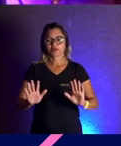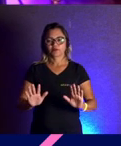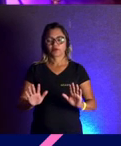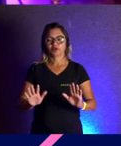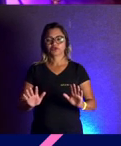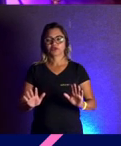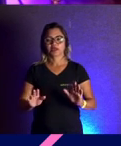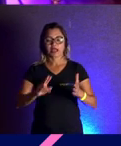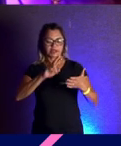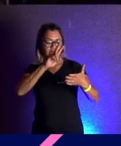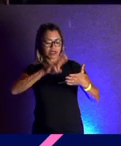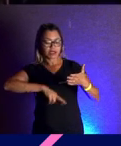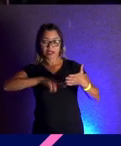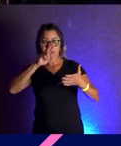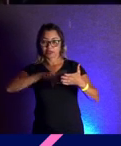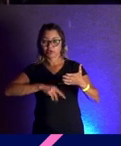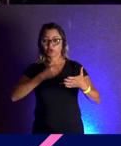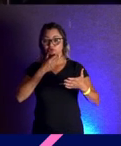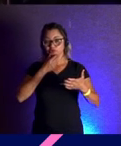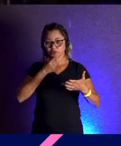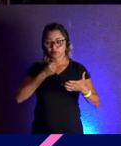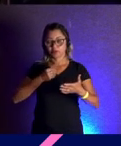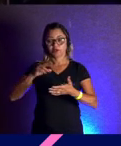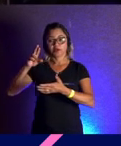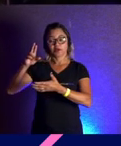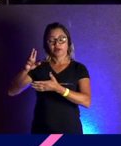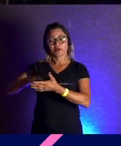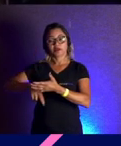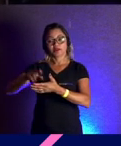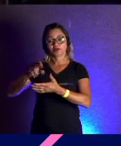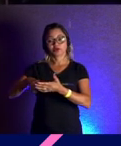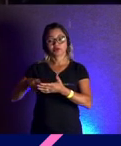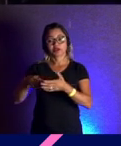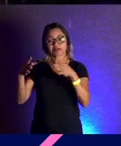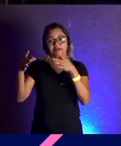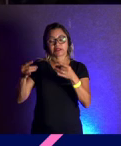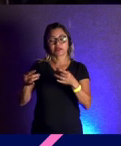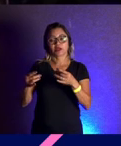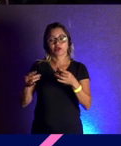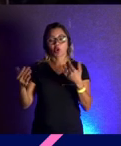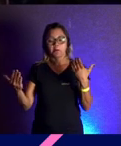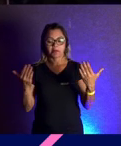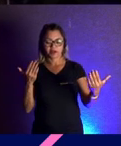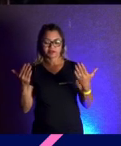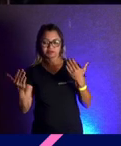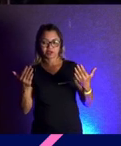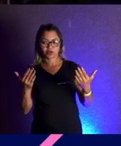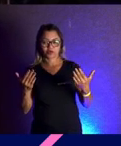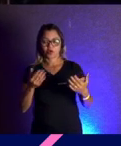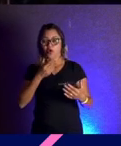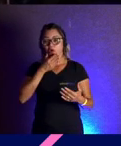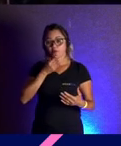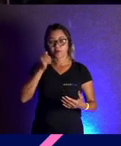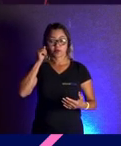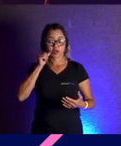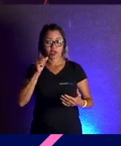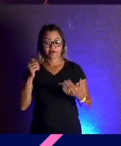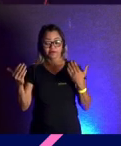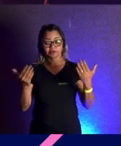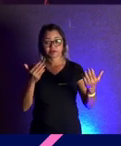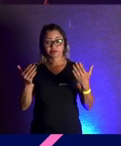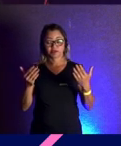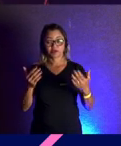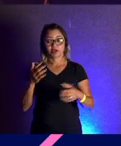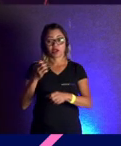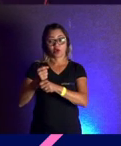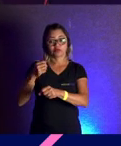than one, and each of the records of women as slightly more than one, and simply wait. And proportionally stratify your data set so